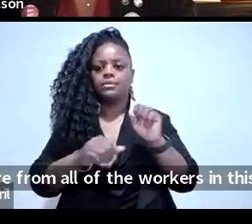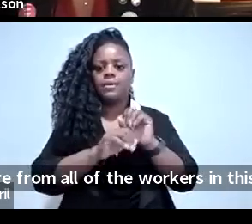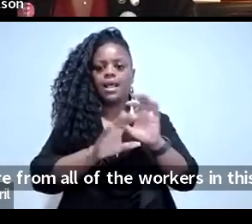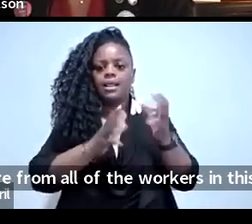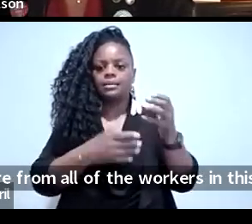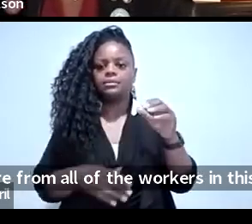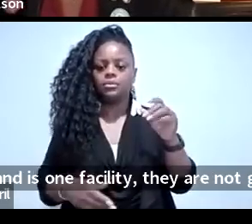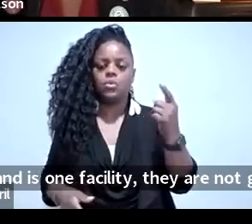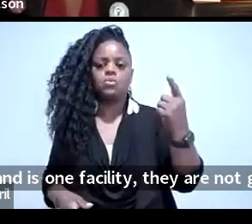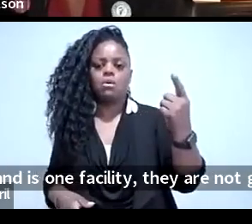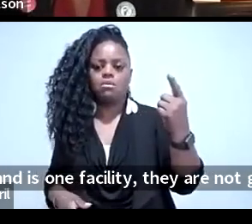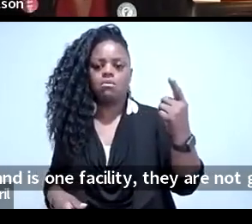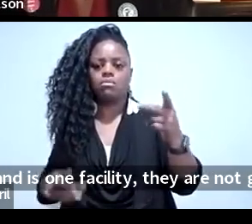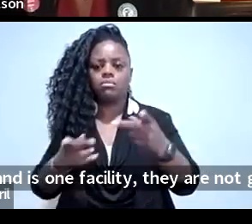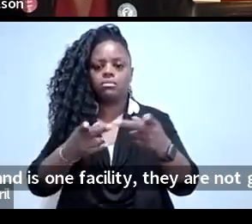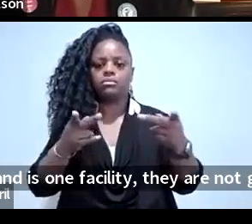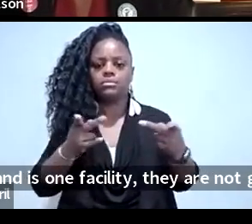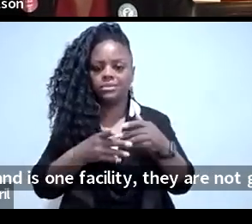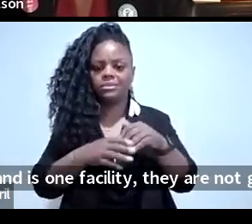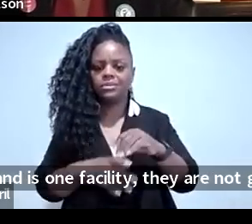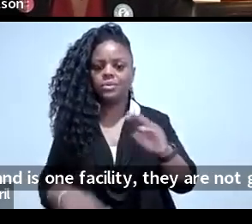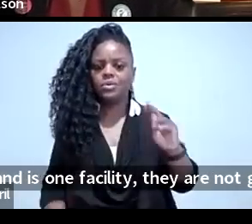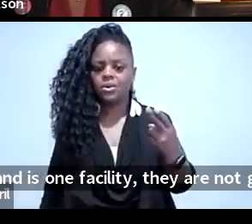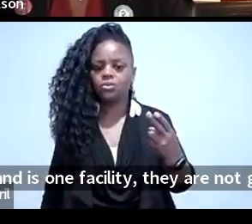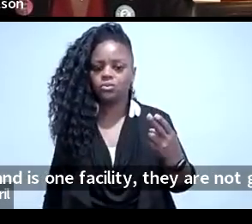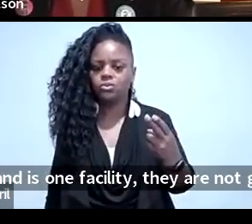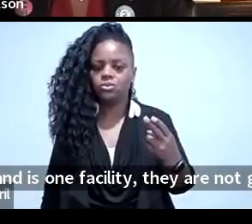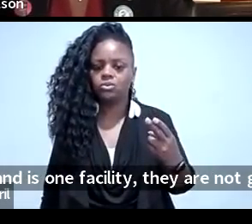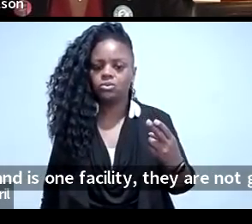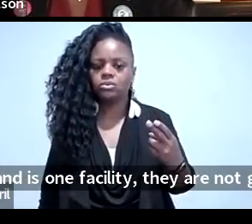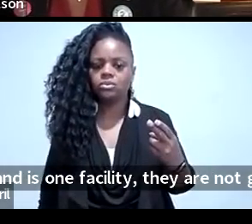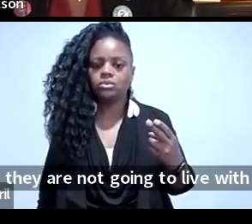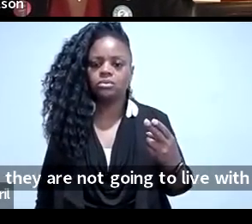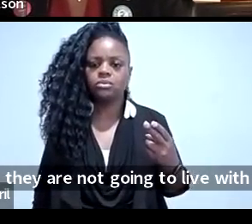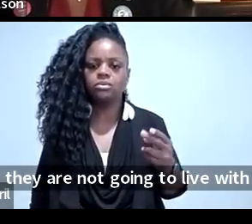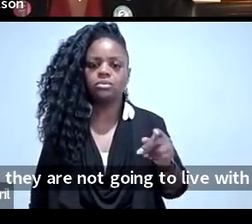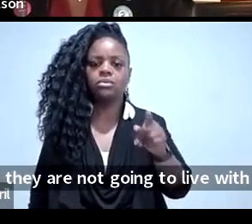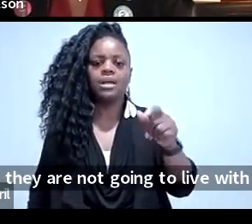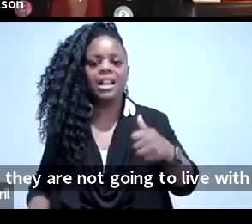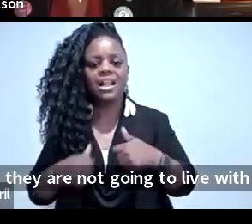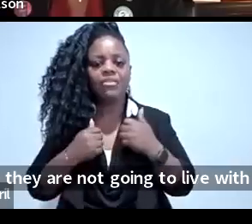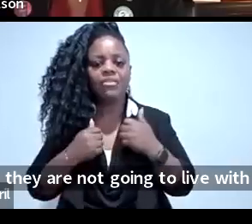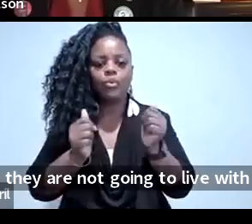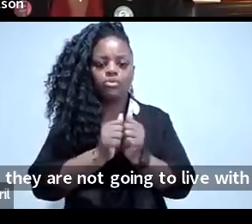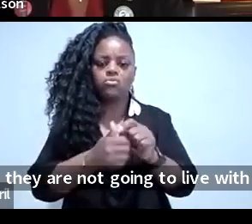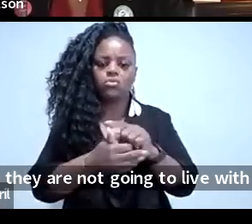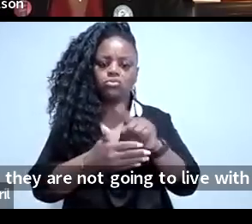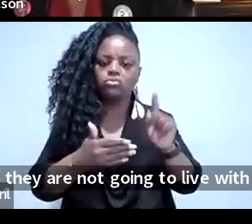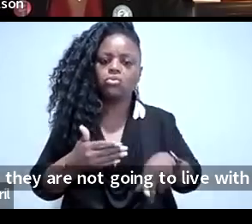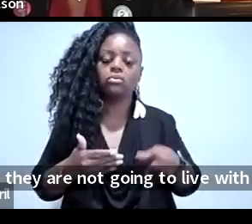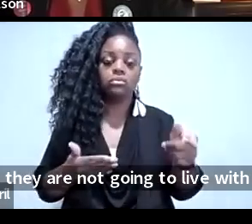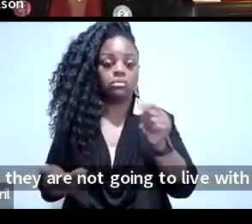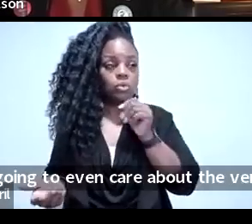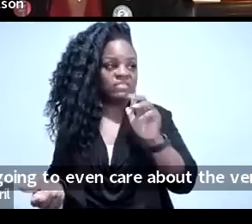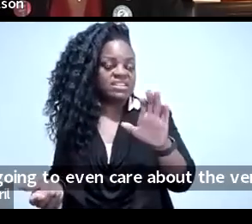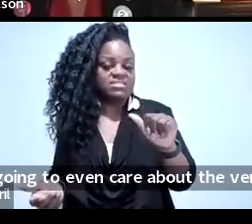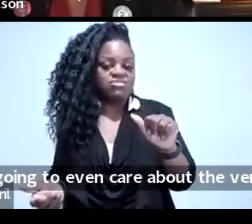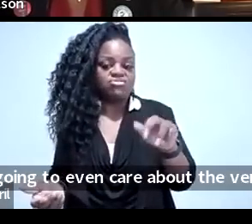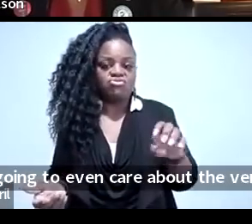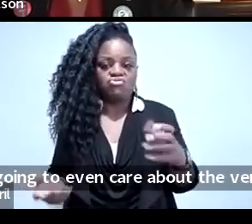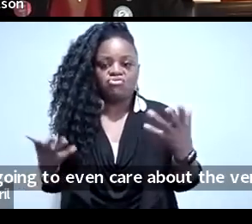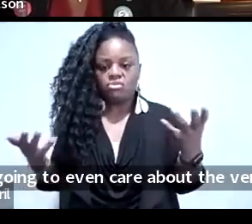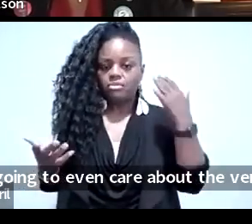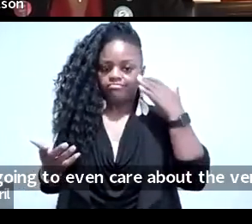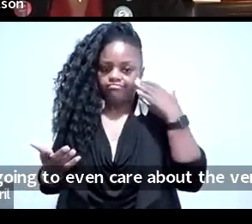with the results. They're not even going to care about the verdict that's about to happen in the court hearing for